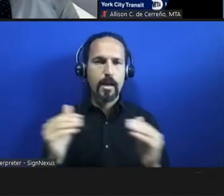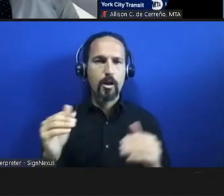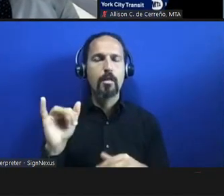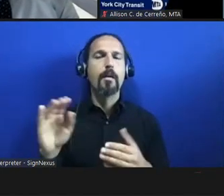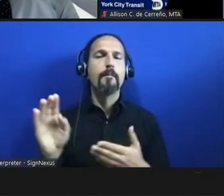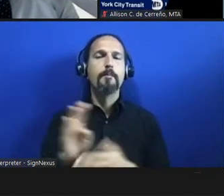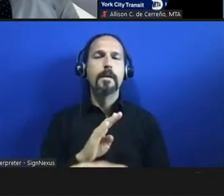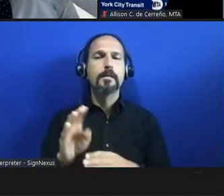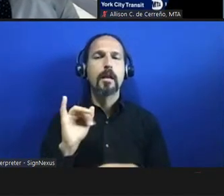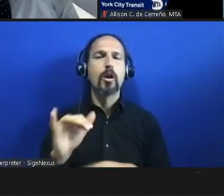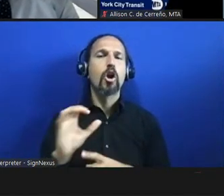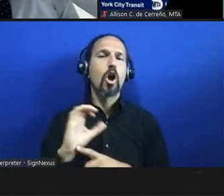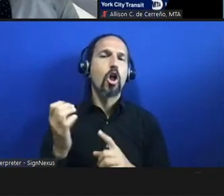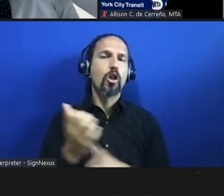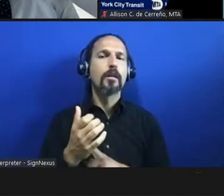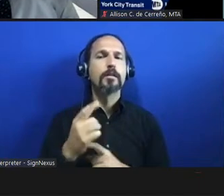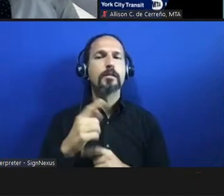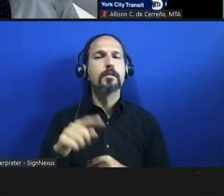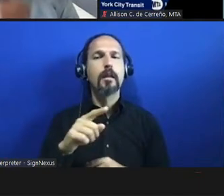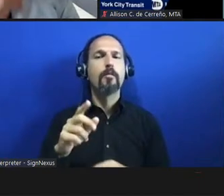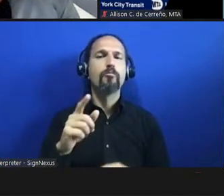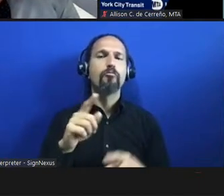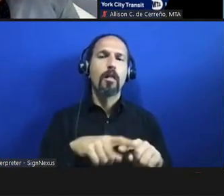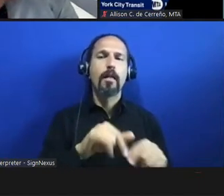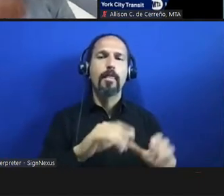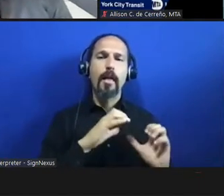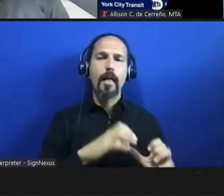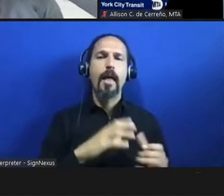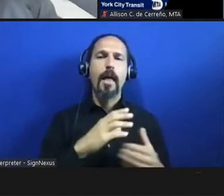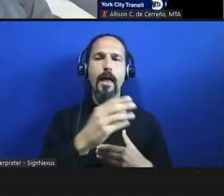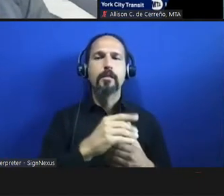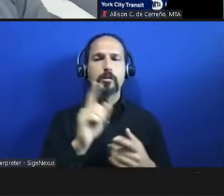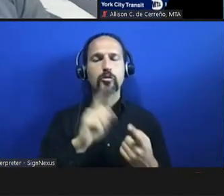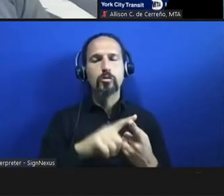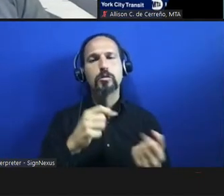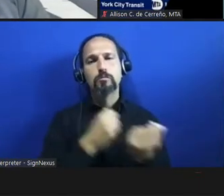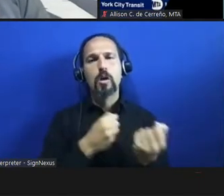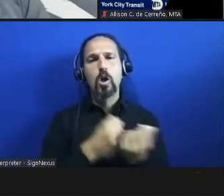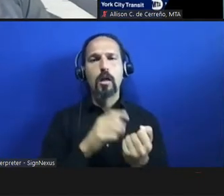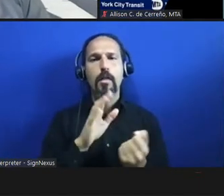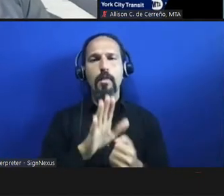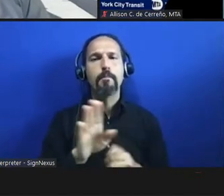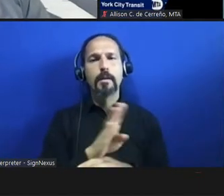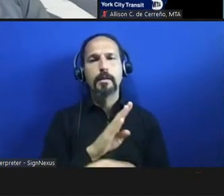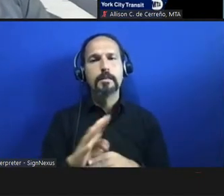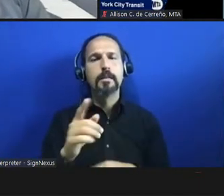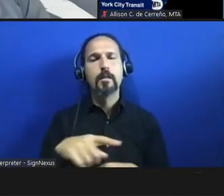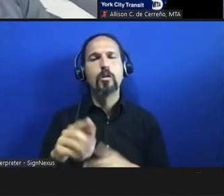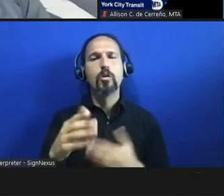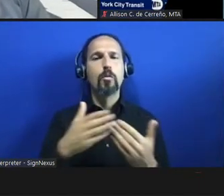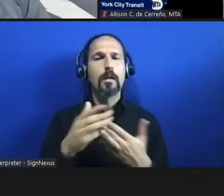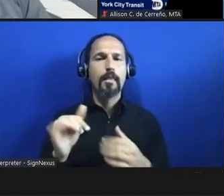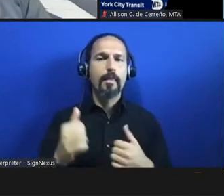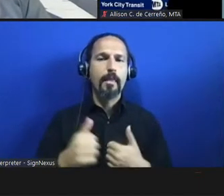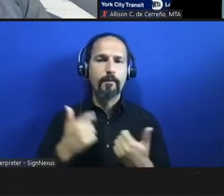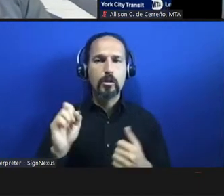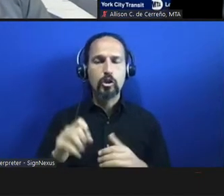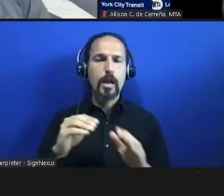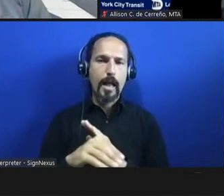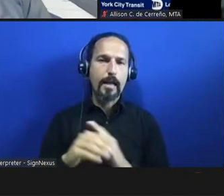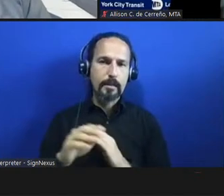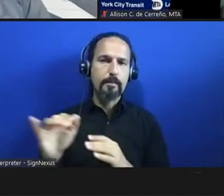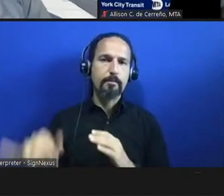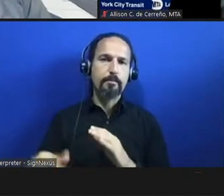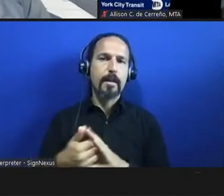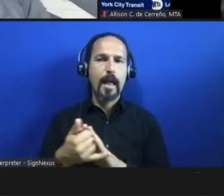this is in cultural institutions rely on clientele from outside Manhattan to support their establishments people regardless of where they live should be able to access Manhattan